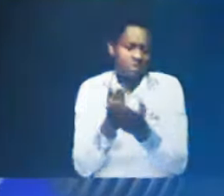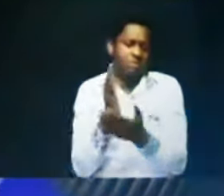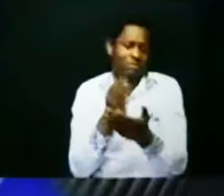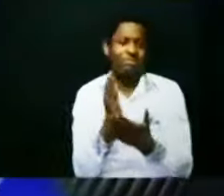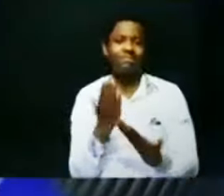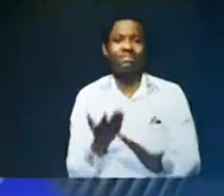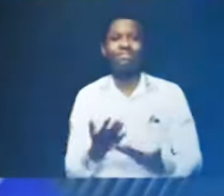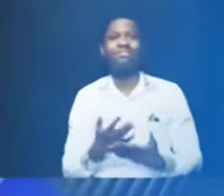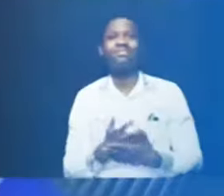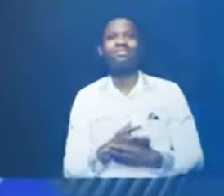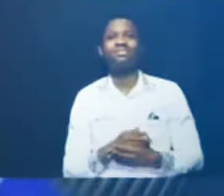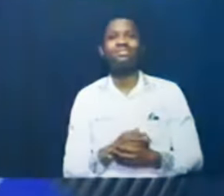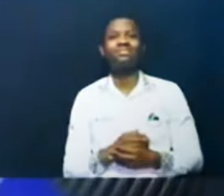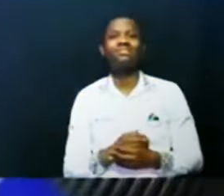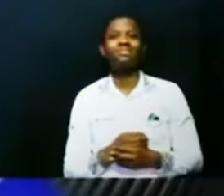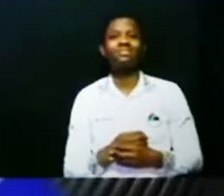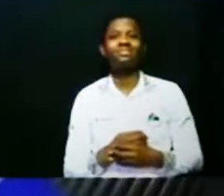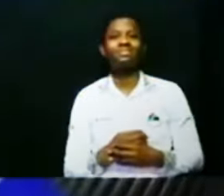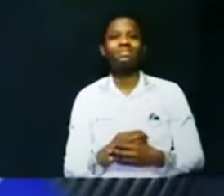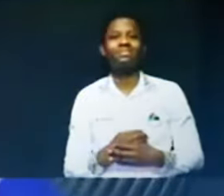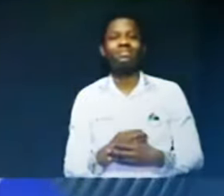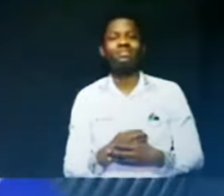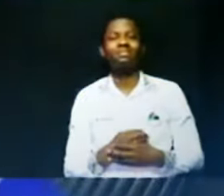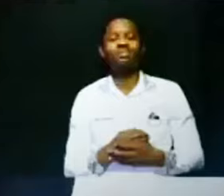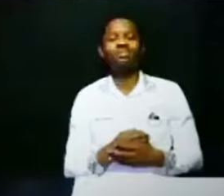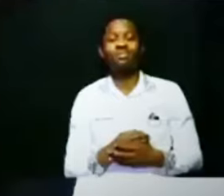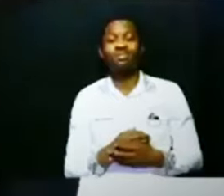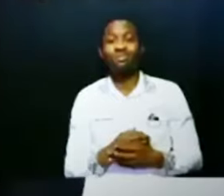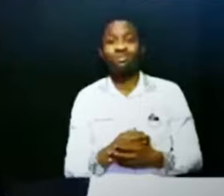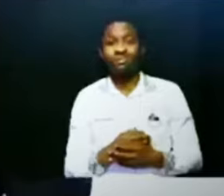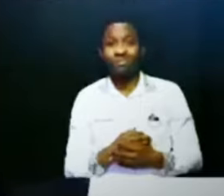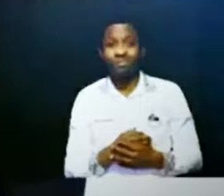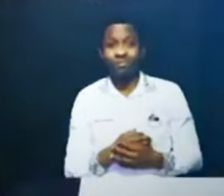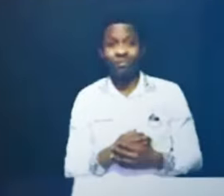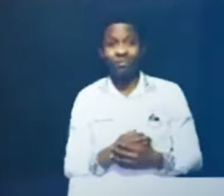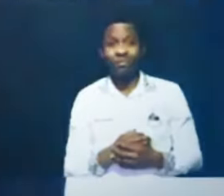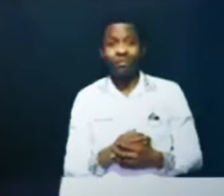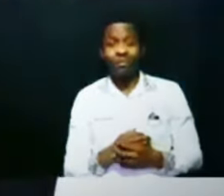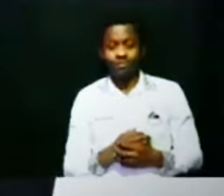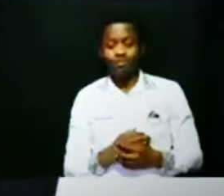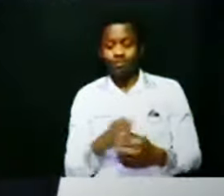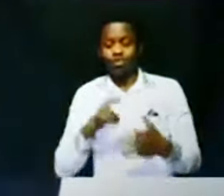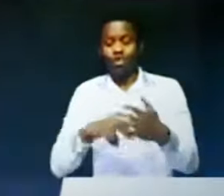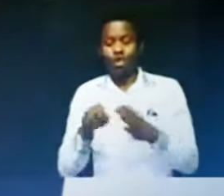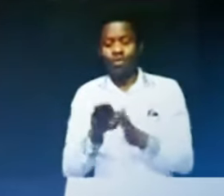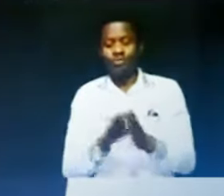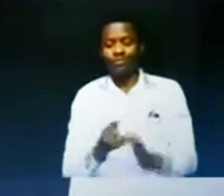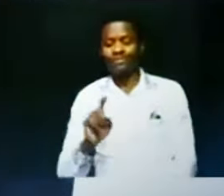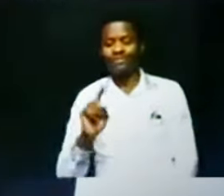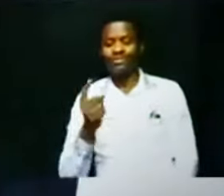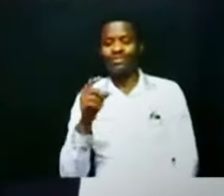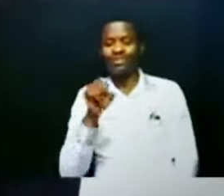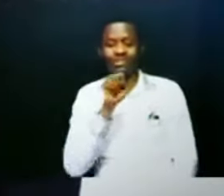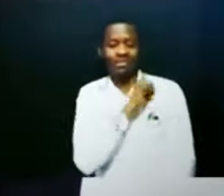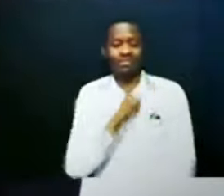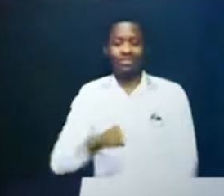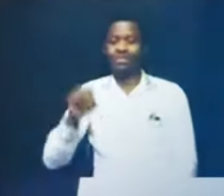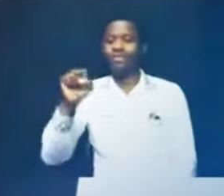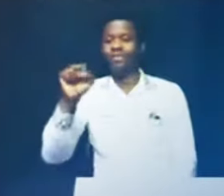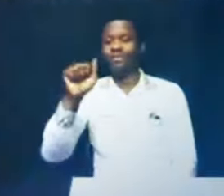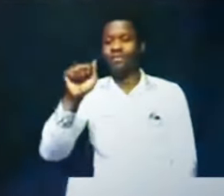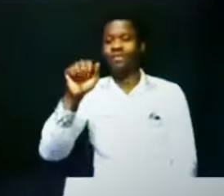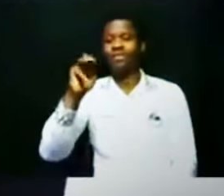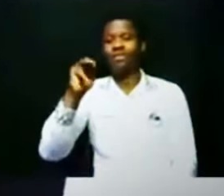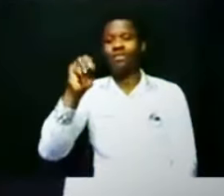your specification and it convinces you. 1 Samuel chapter